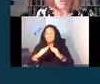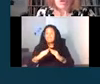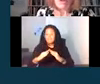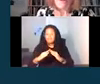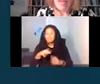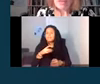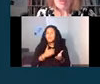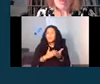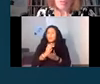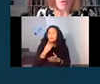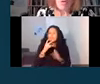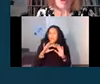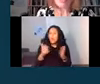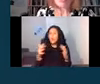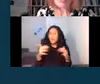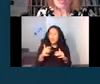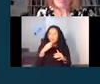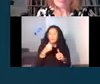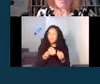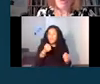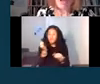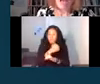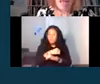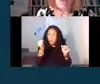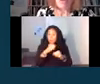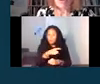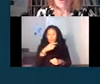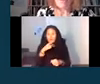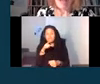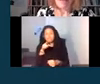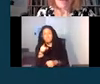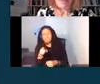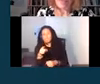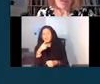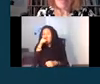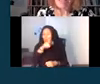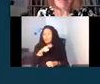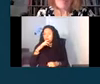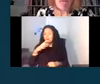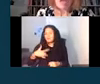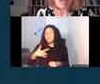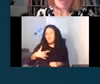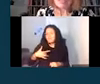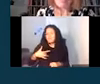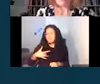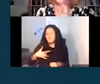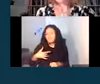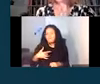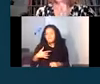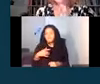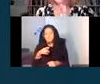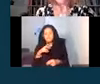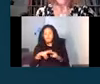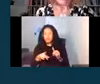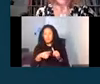World War, the factory was bombed, but she was one of the lucky ones who survived. By then, she was involved in